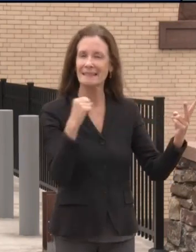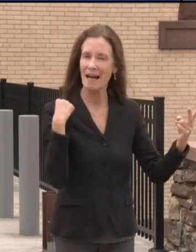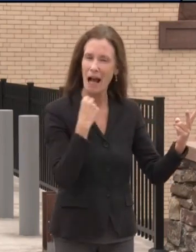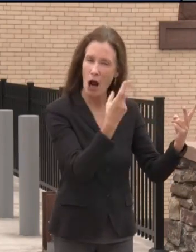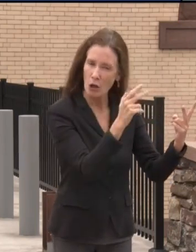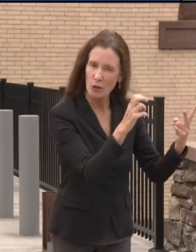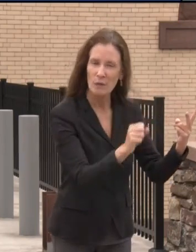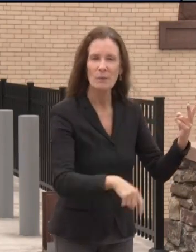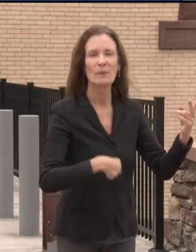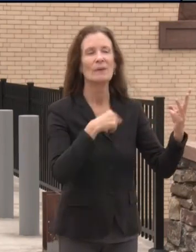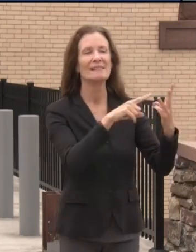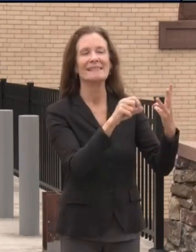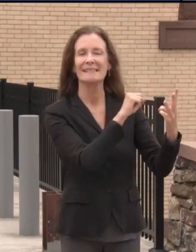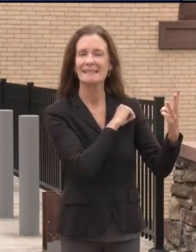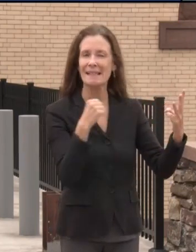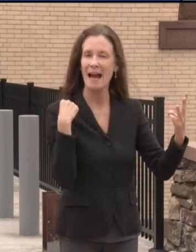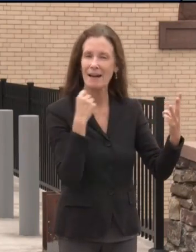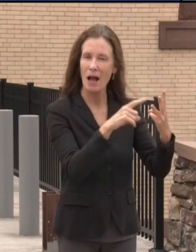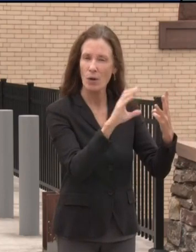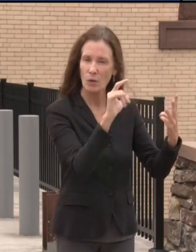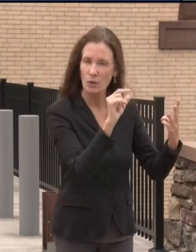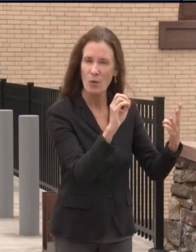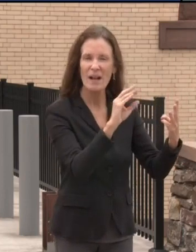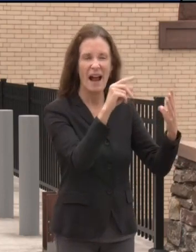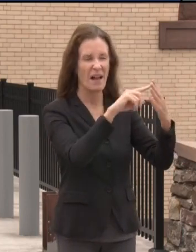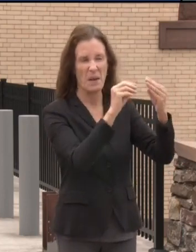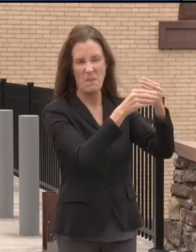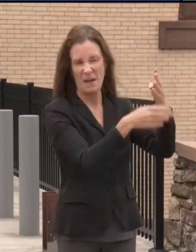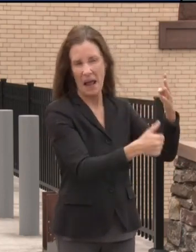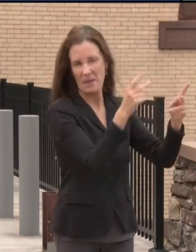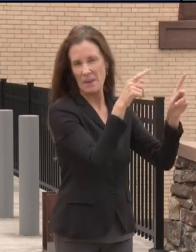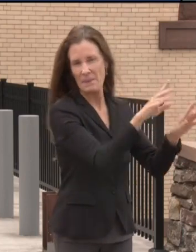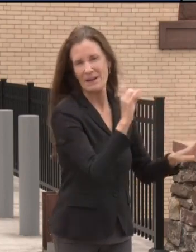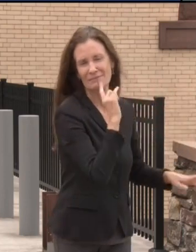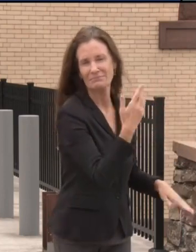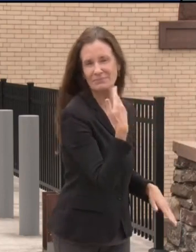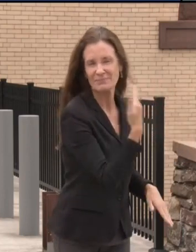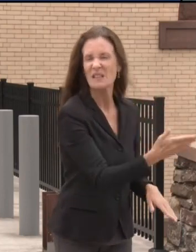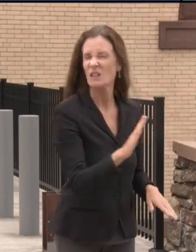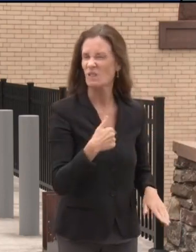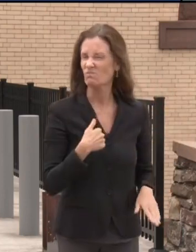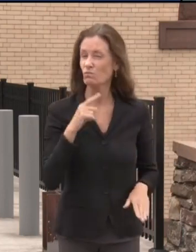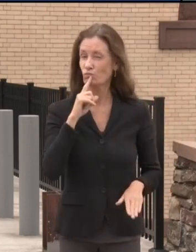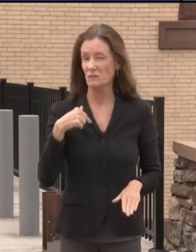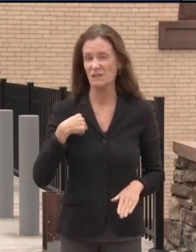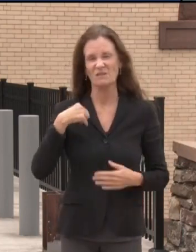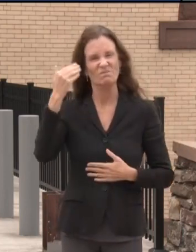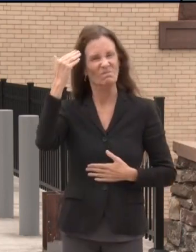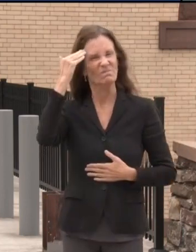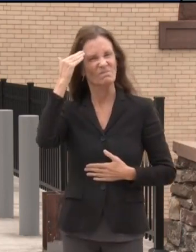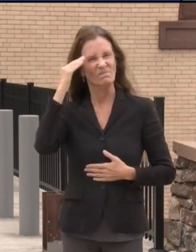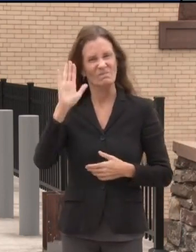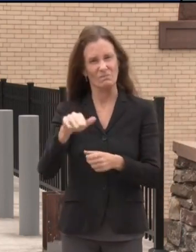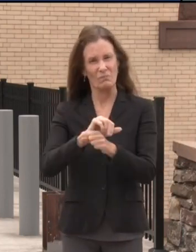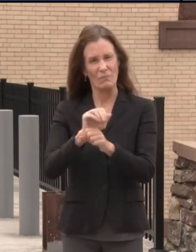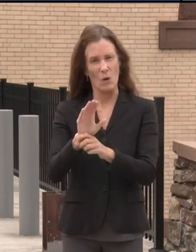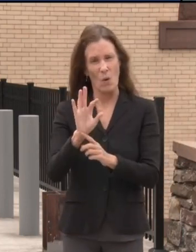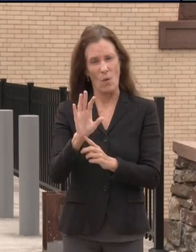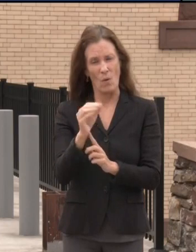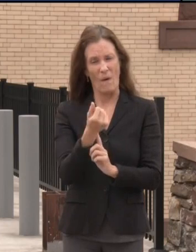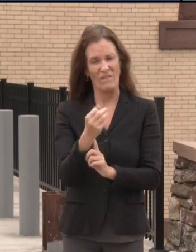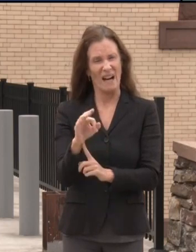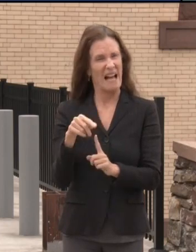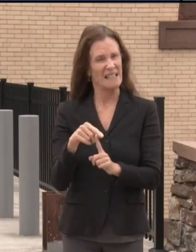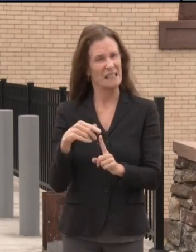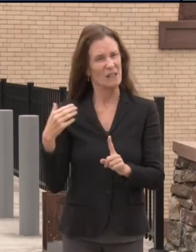colleagues, Representatives Flynn and Malagari. We know that the coronavirus did not create the need for paid family sick leave for